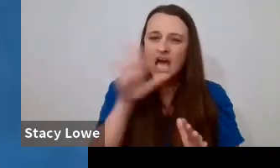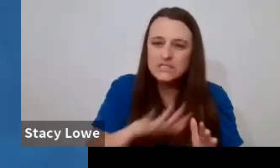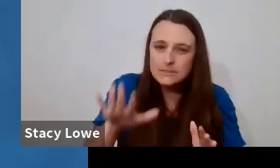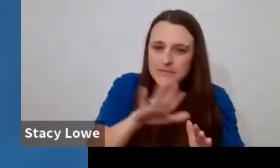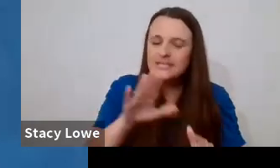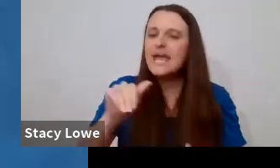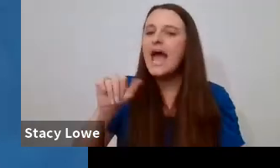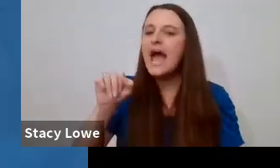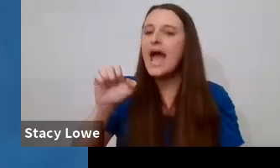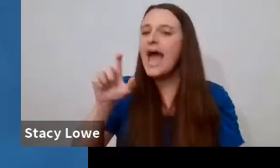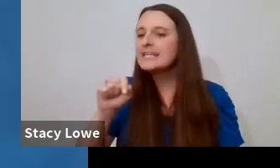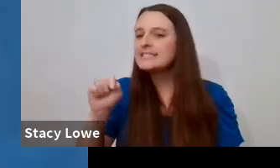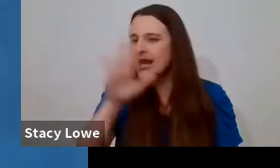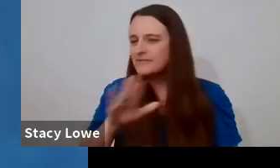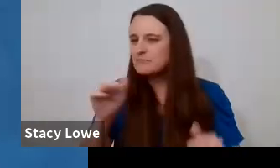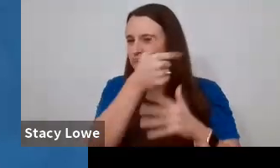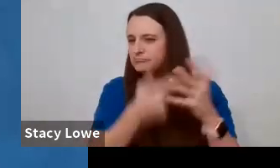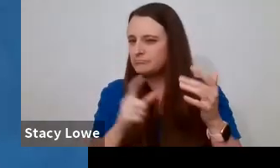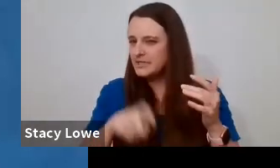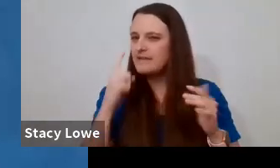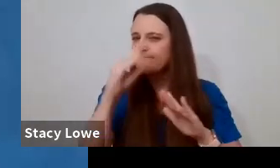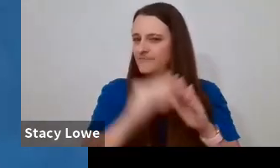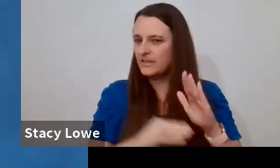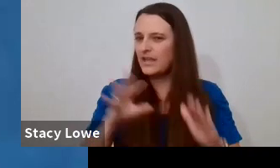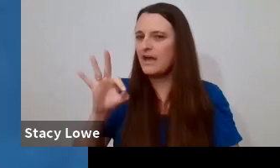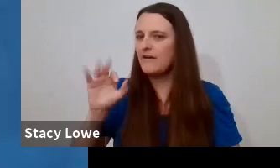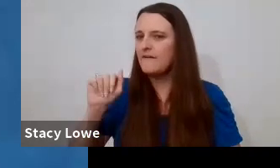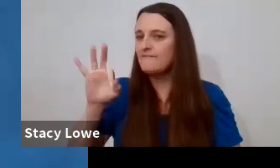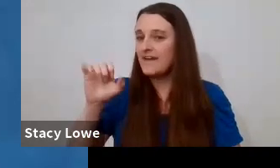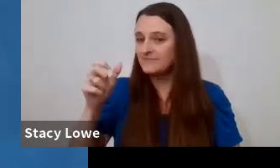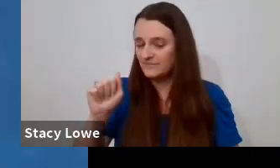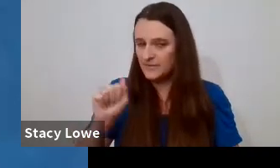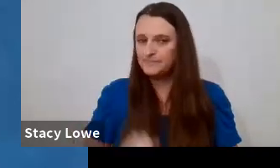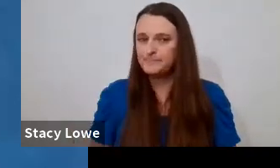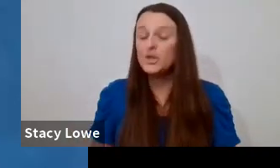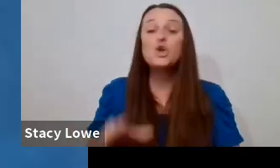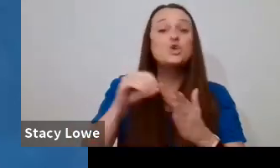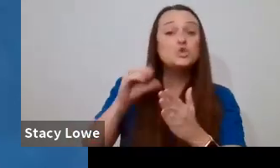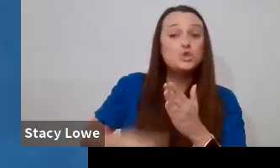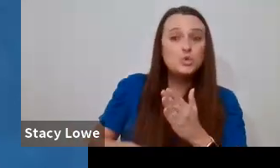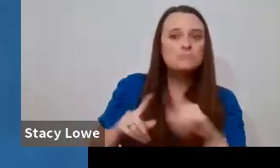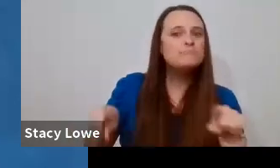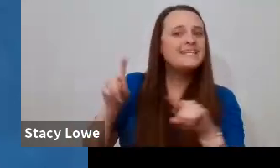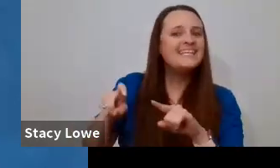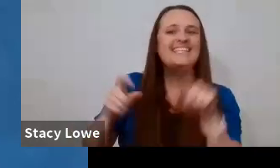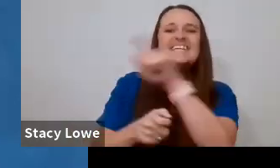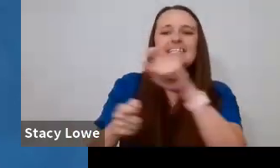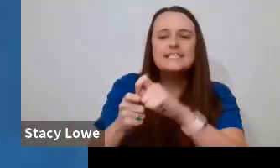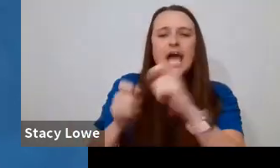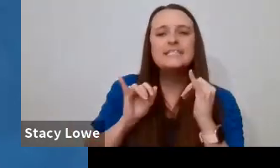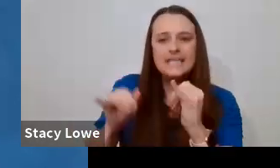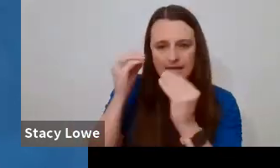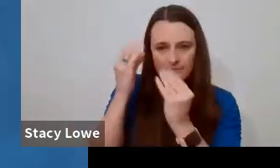to fill out the FAFSA form. Students will need the exact same information, especially if they worked